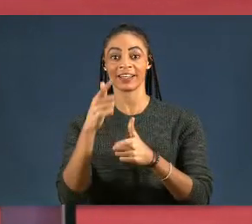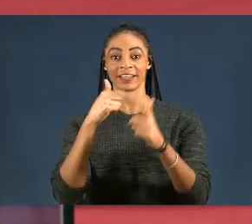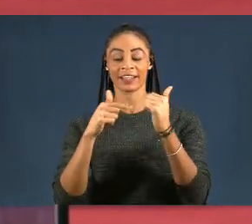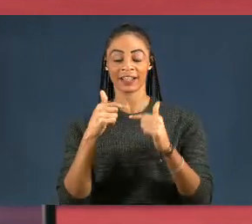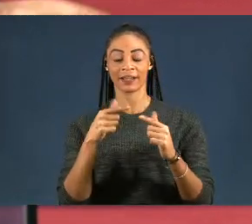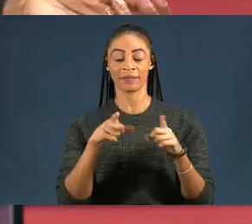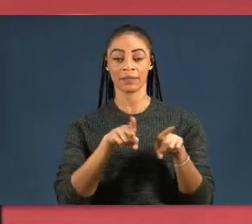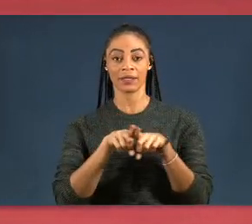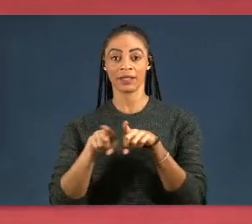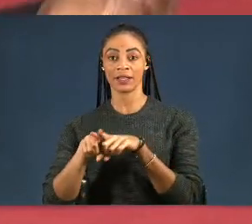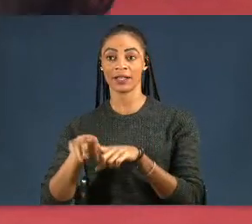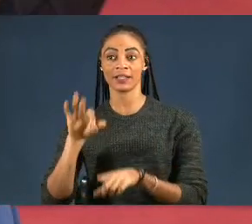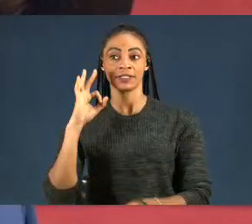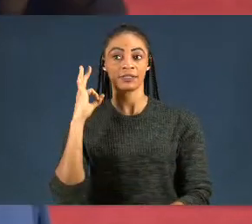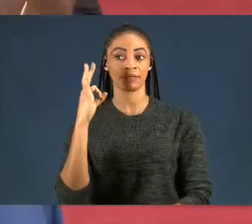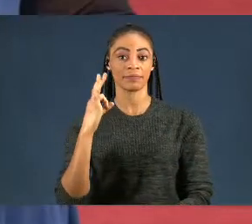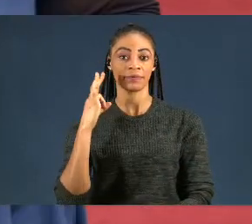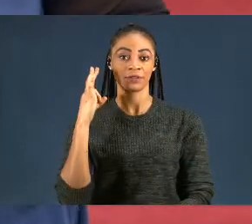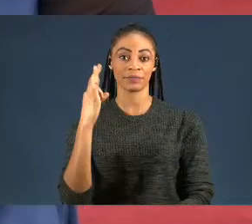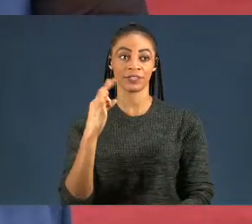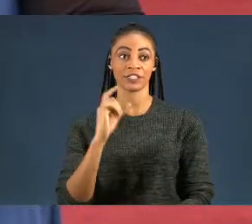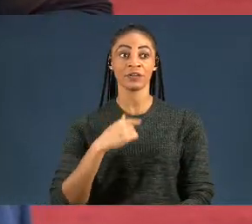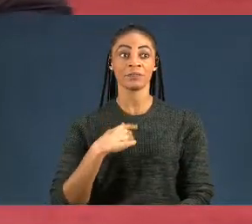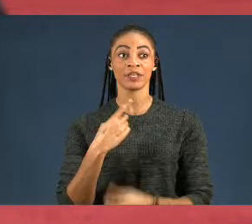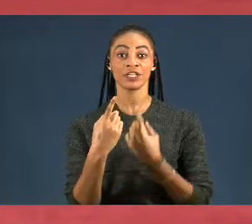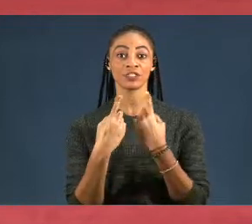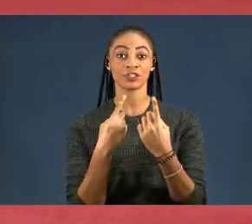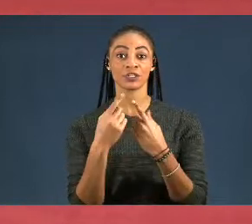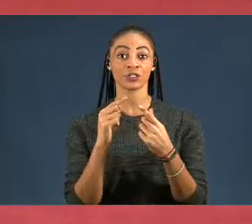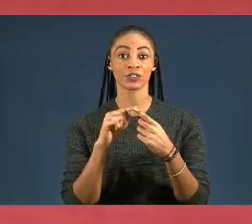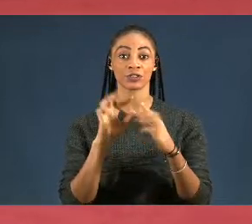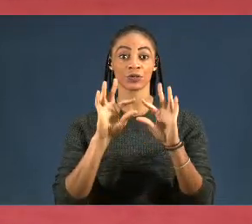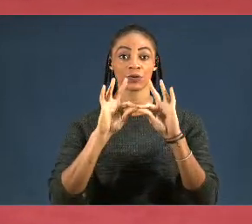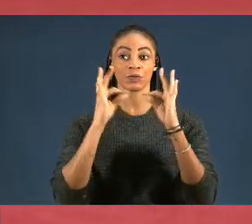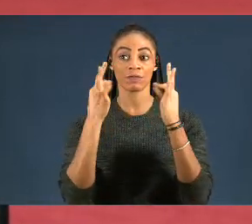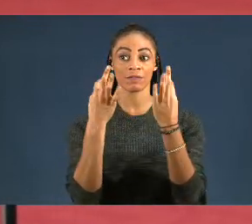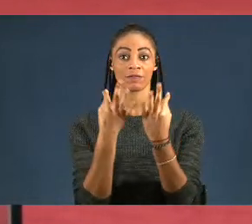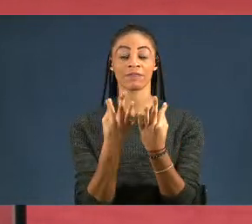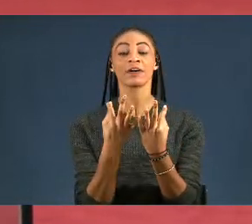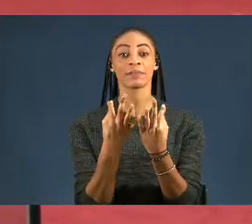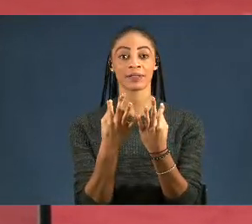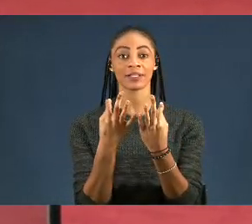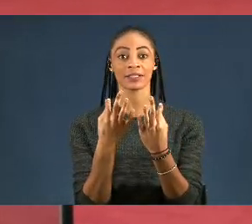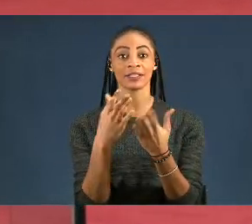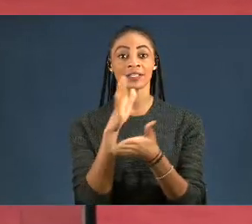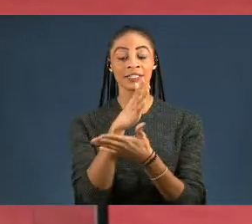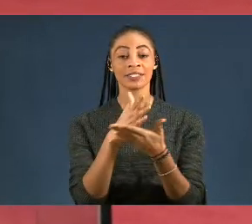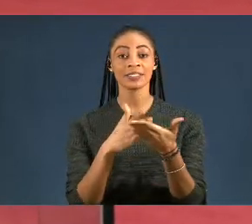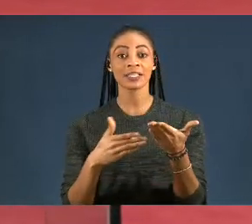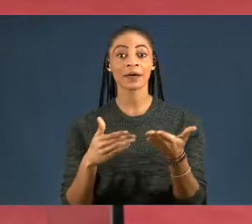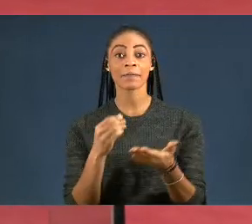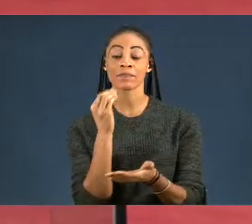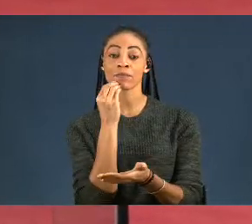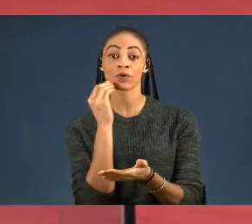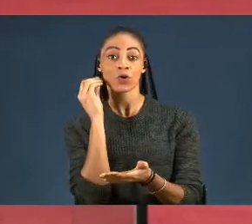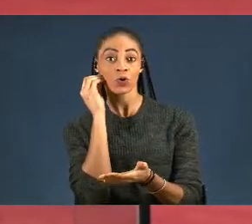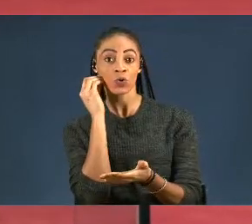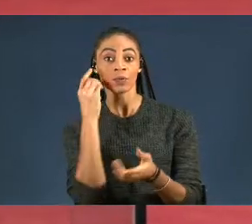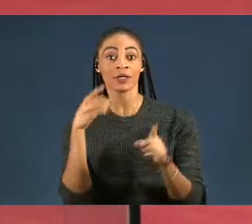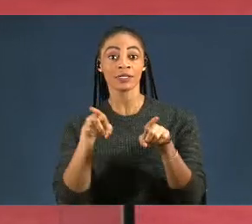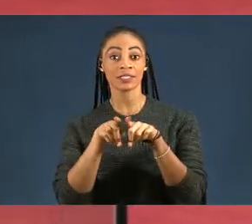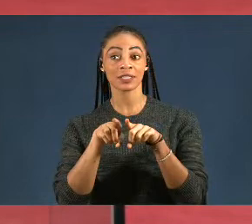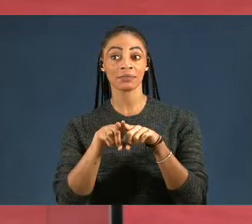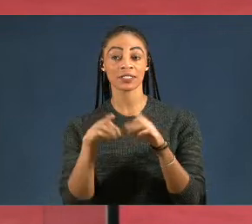word of God today, I'll be talking to families. I'll be speaking to families, those who are home and those who are